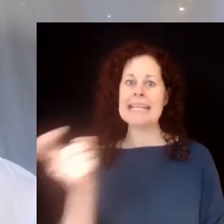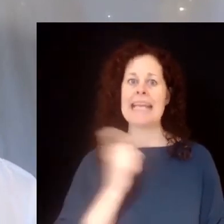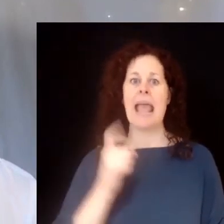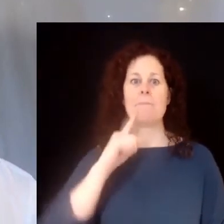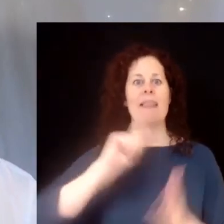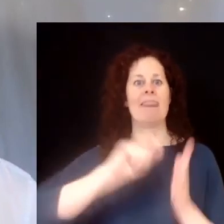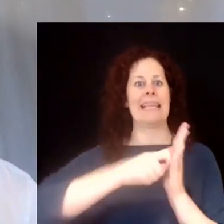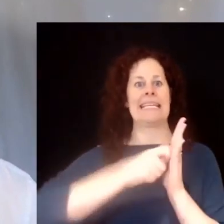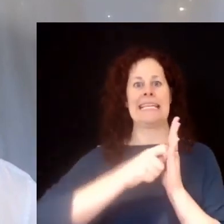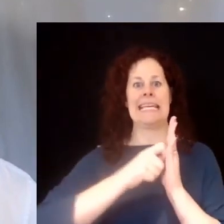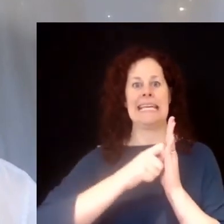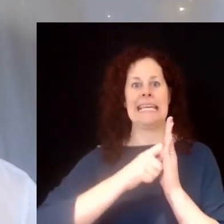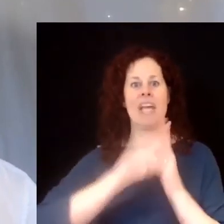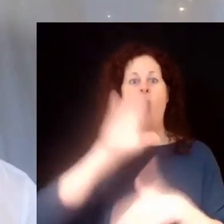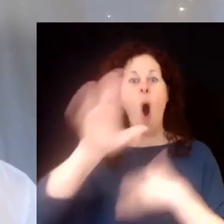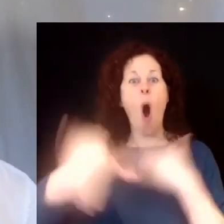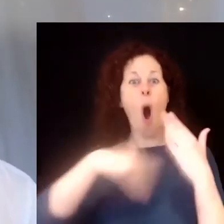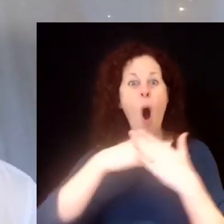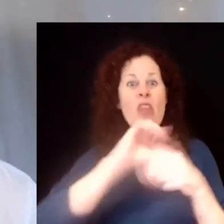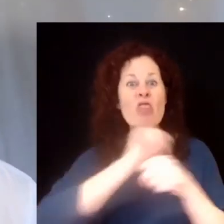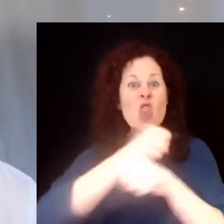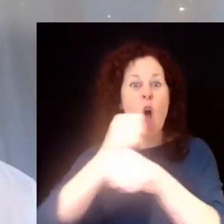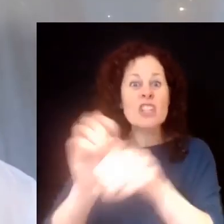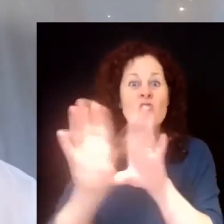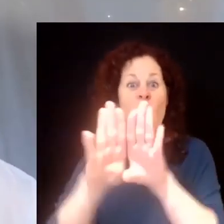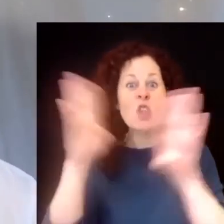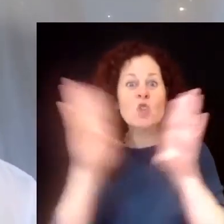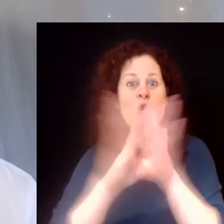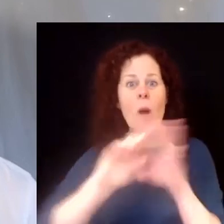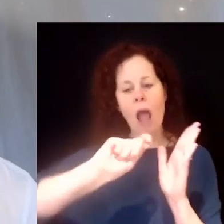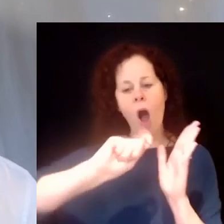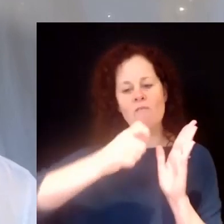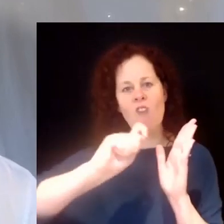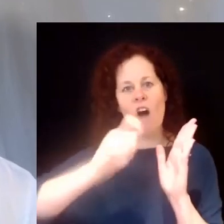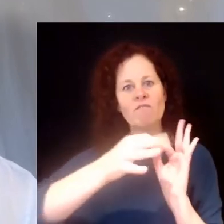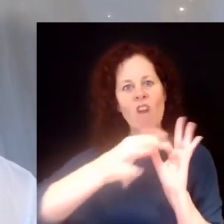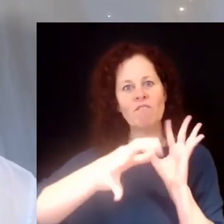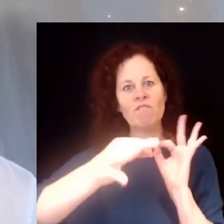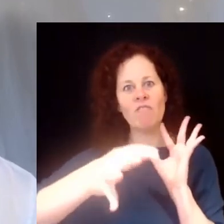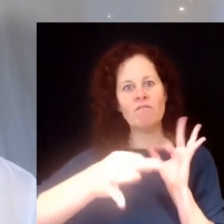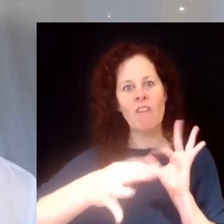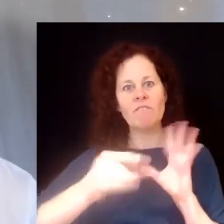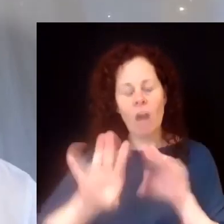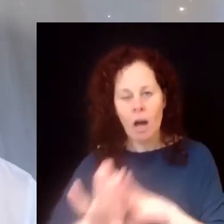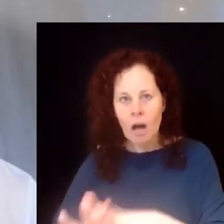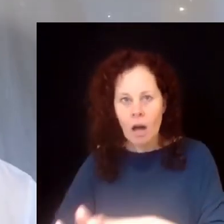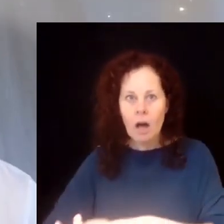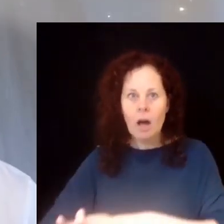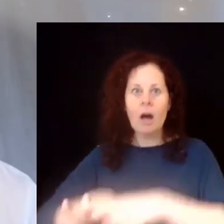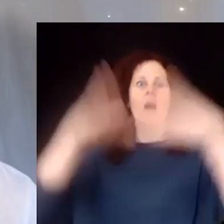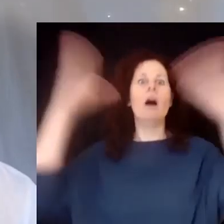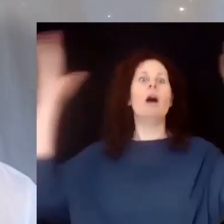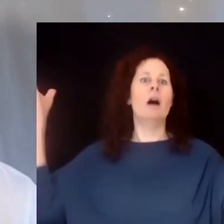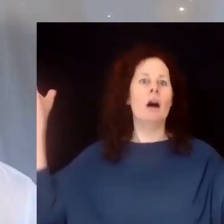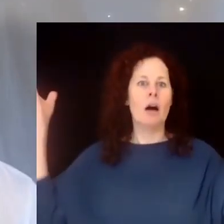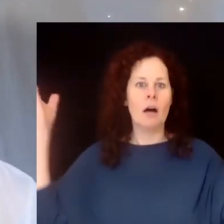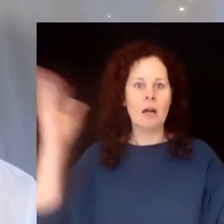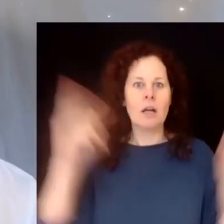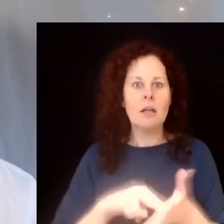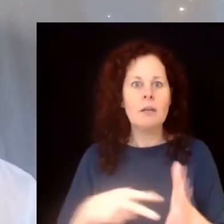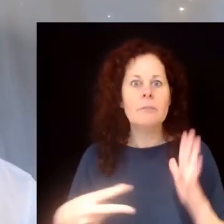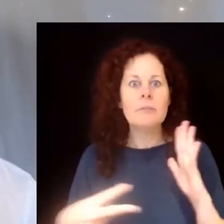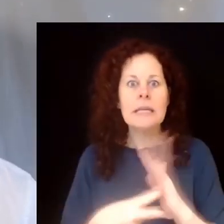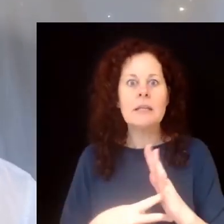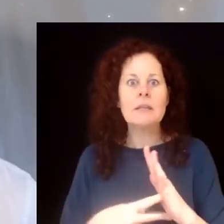heaven. It allowed me to smash through that door, escape, and begin my new life. My first GSBA Leadership Immersion Weekend on